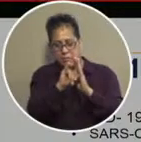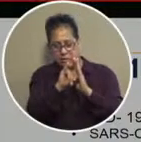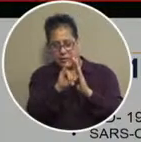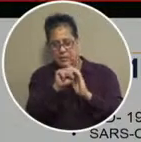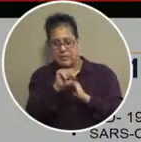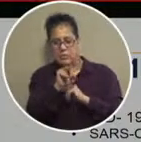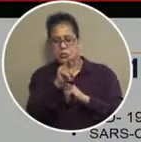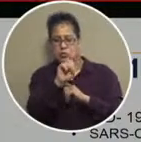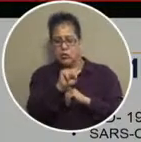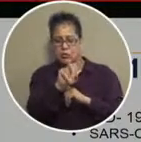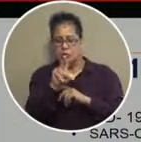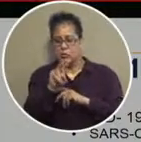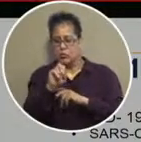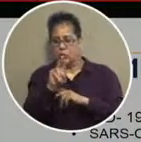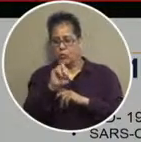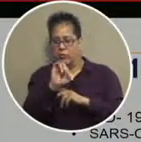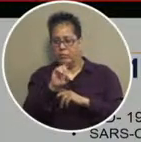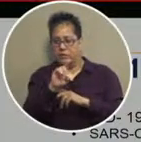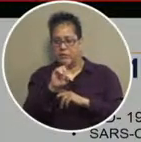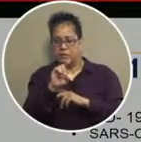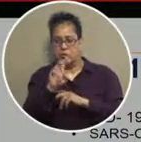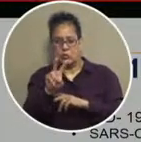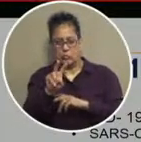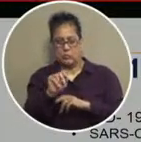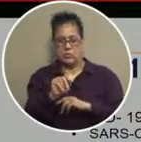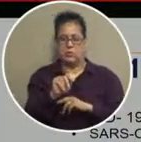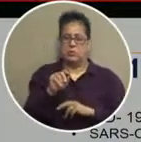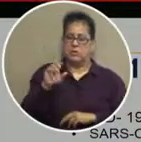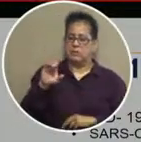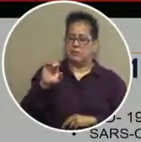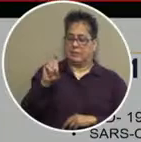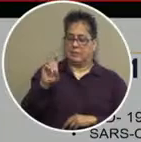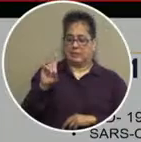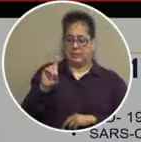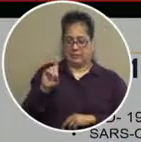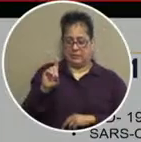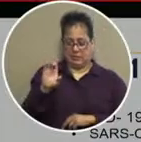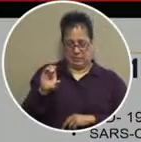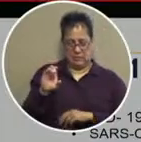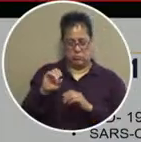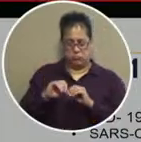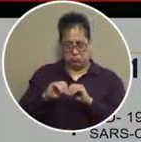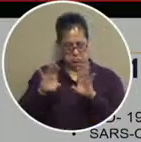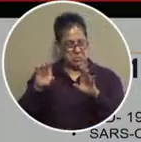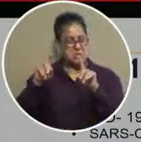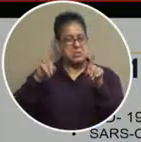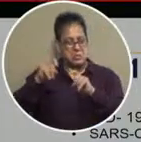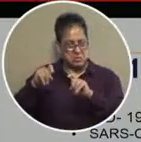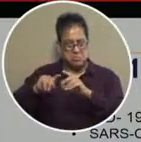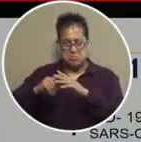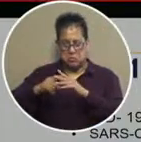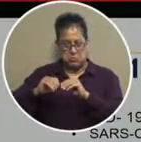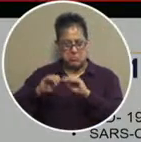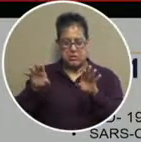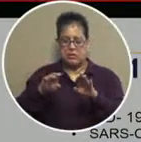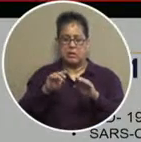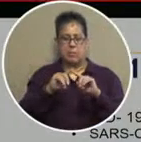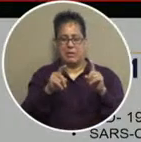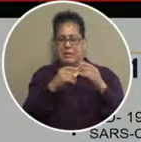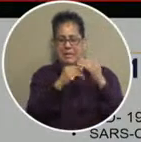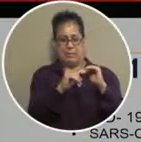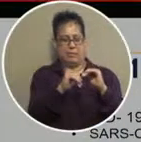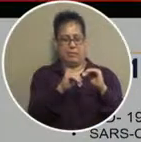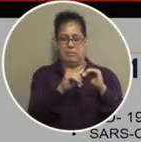the SARS-CoV-2. CDC released the testing, and it was released to very limited number of